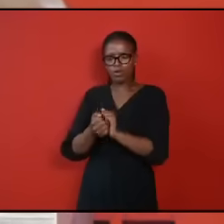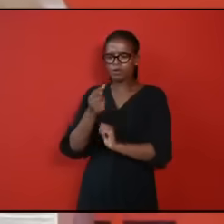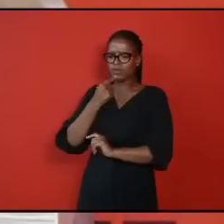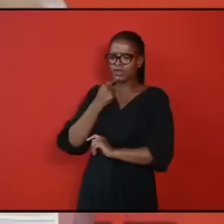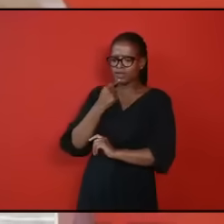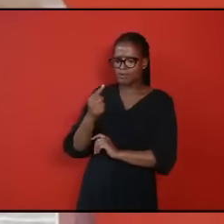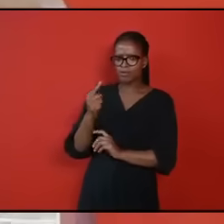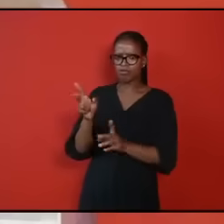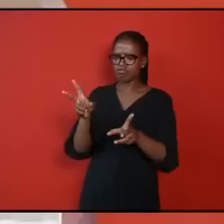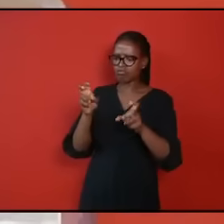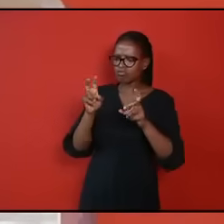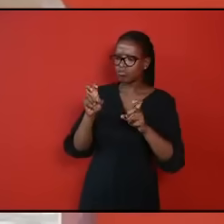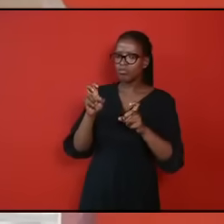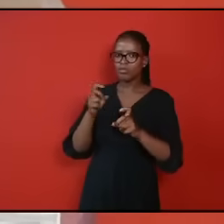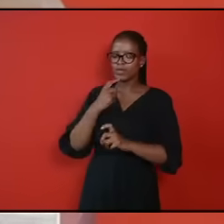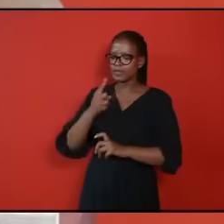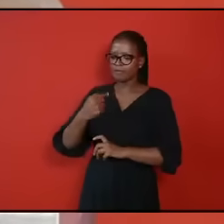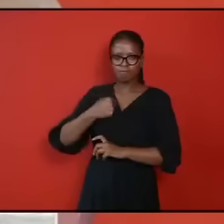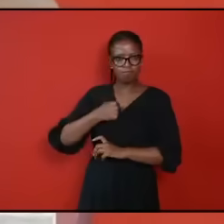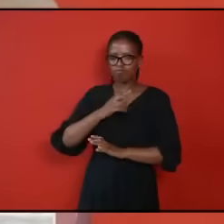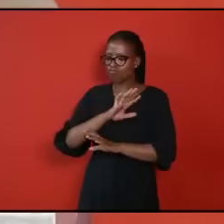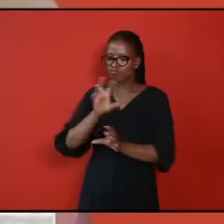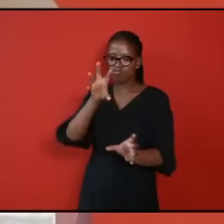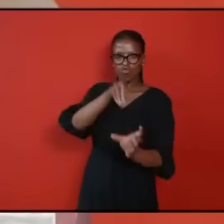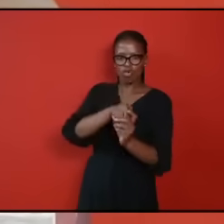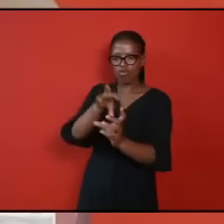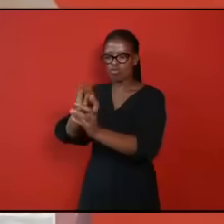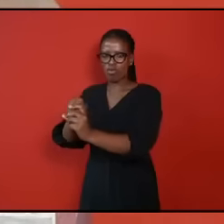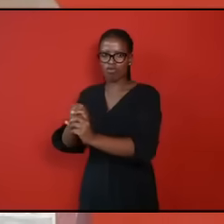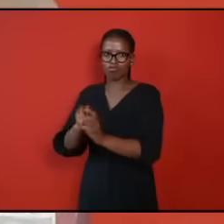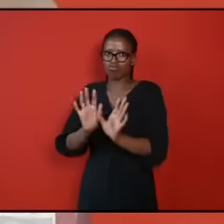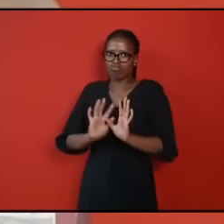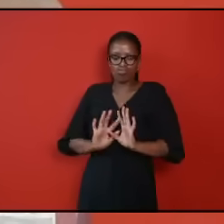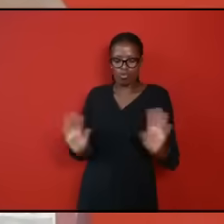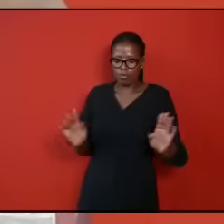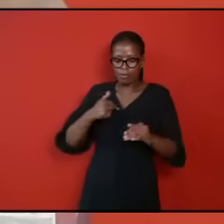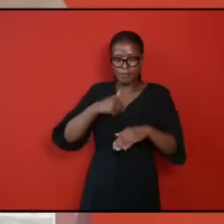cannot associate ourselves with this kind of things, rightfully so.